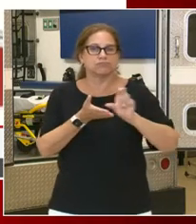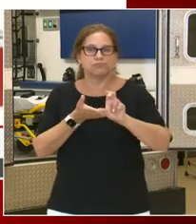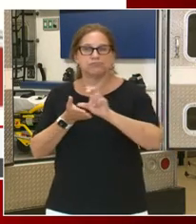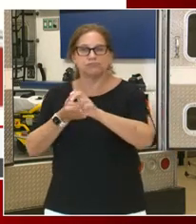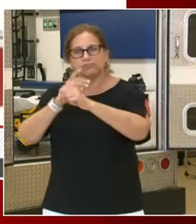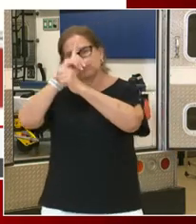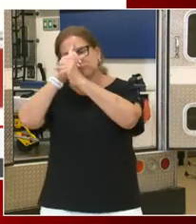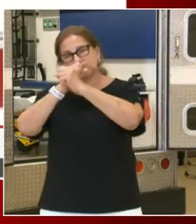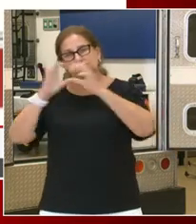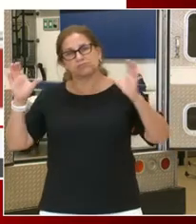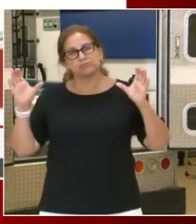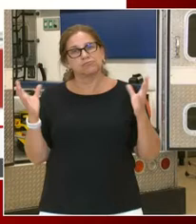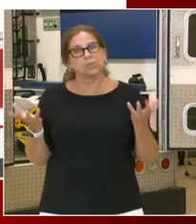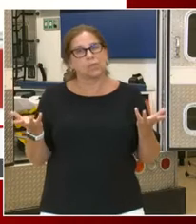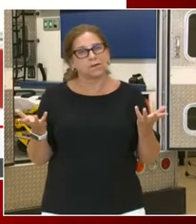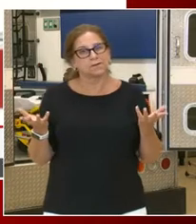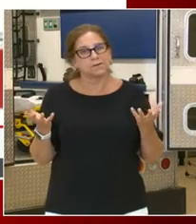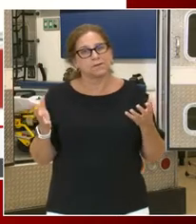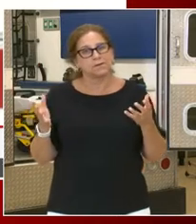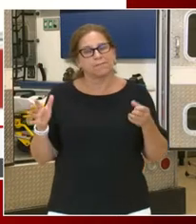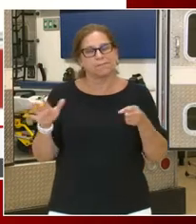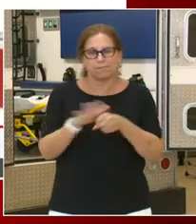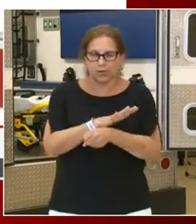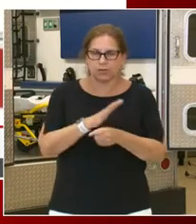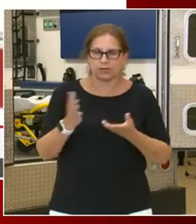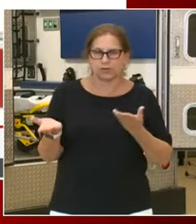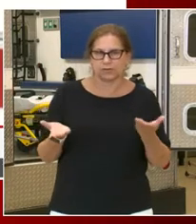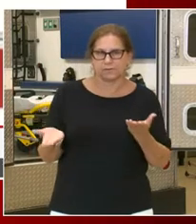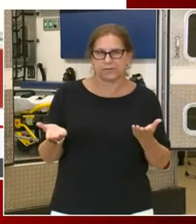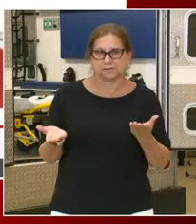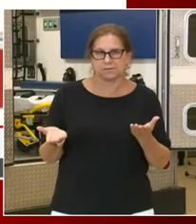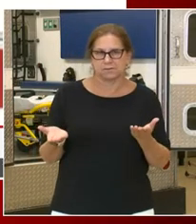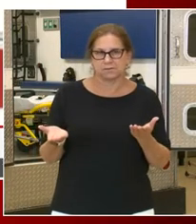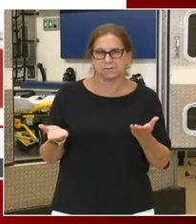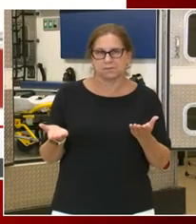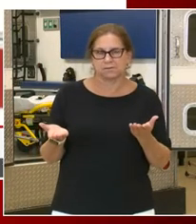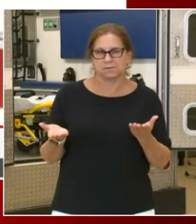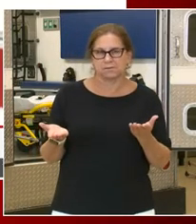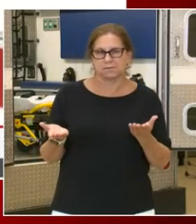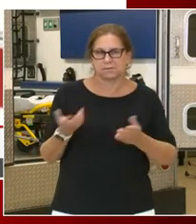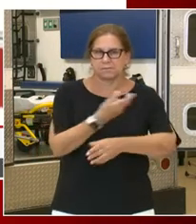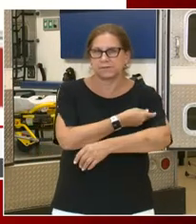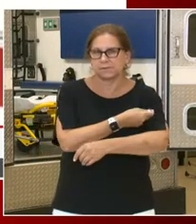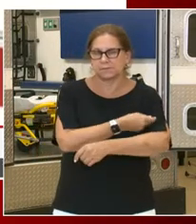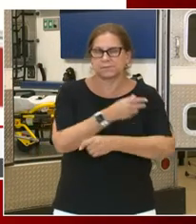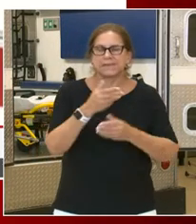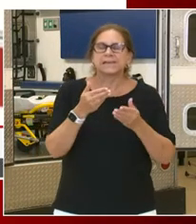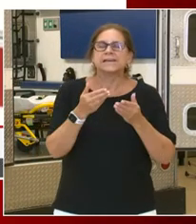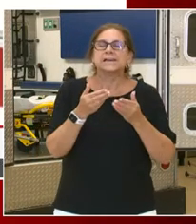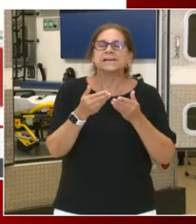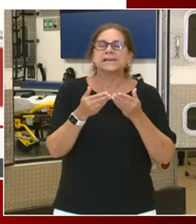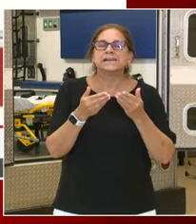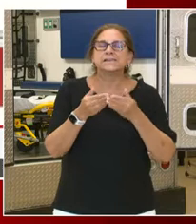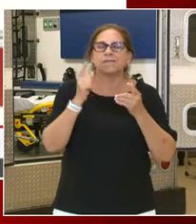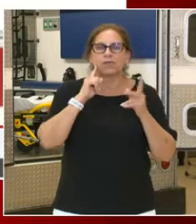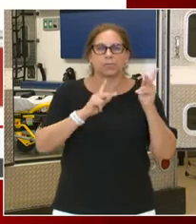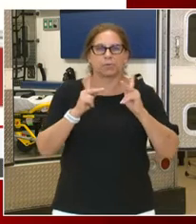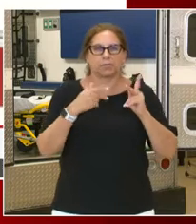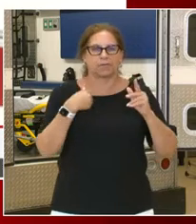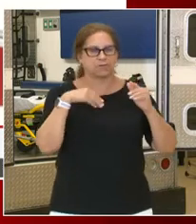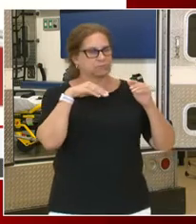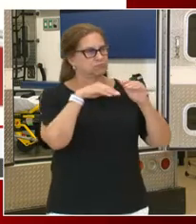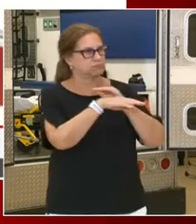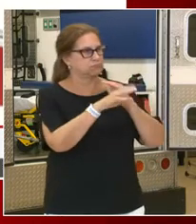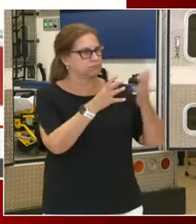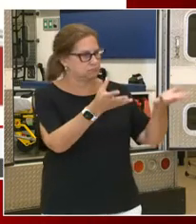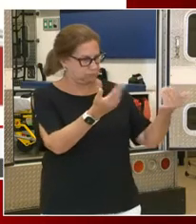one-to-one technology in our Power Learners initiative. So we will be issuing a device to every student in grades 3 through 12, and then there